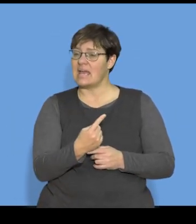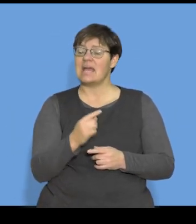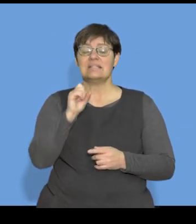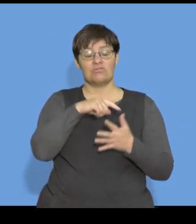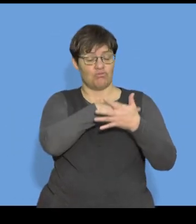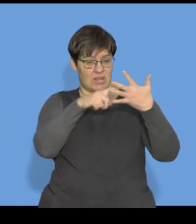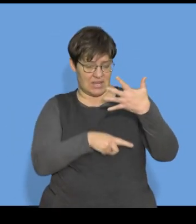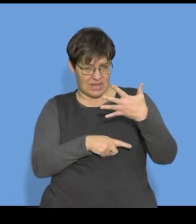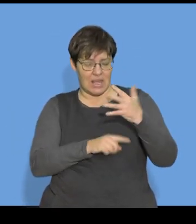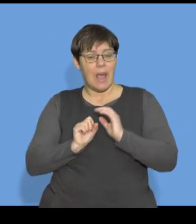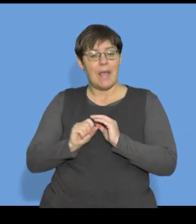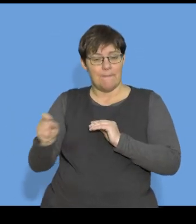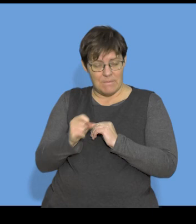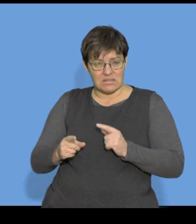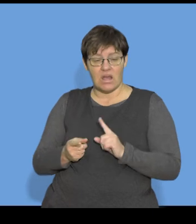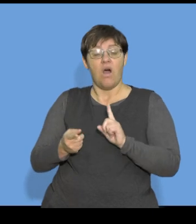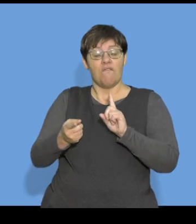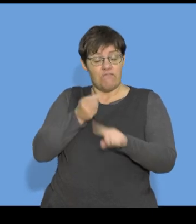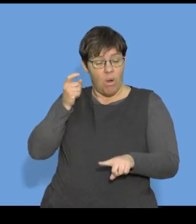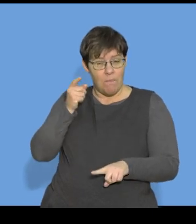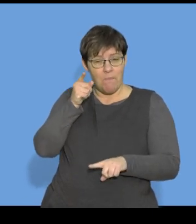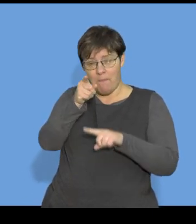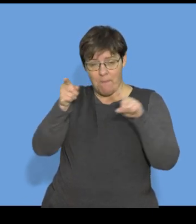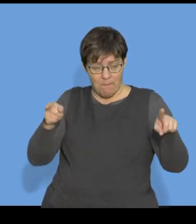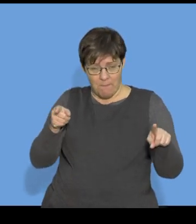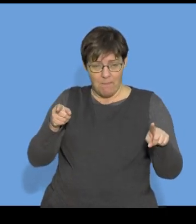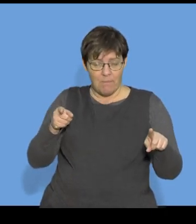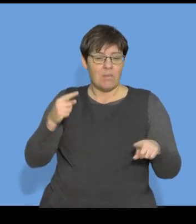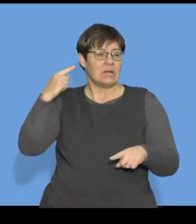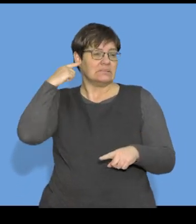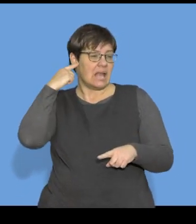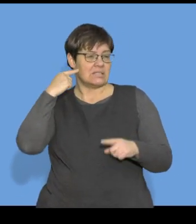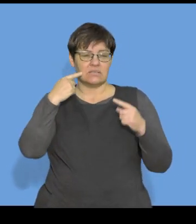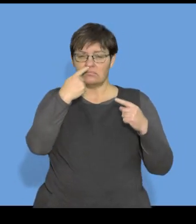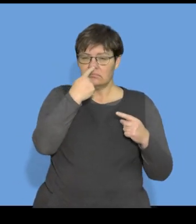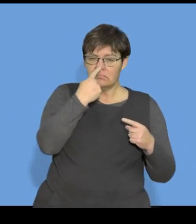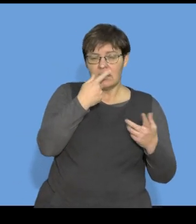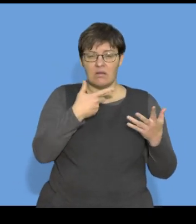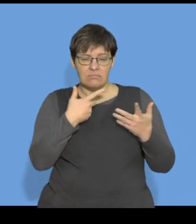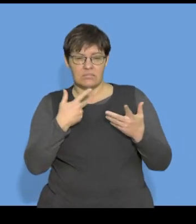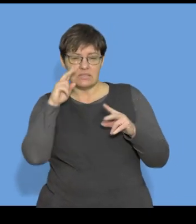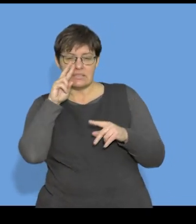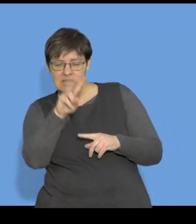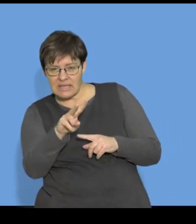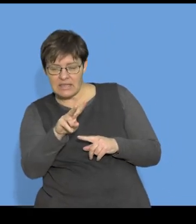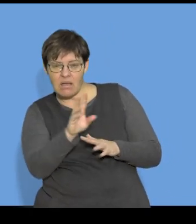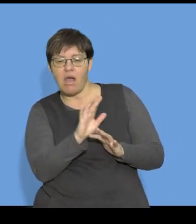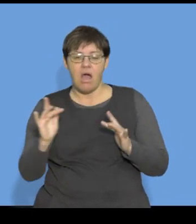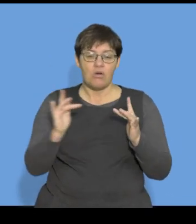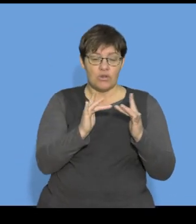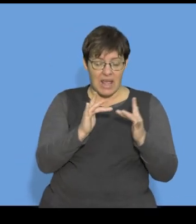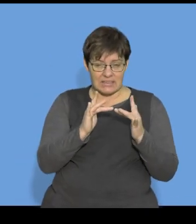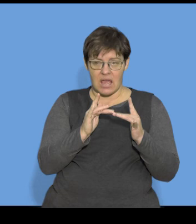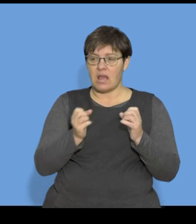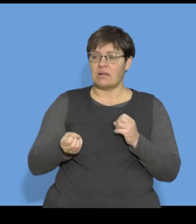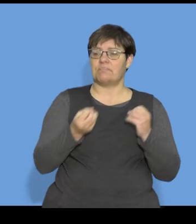the sensory neuron carries the impulse from the sense organ, sensory, and